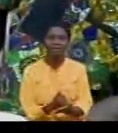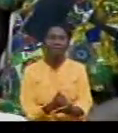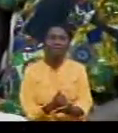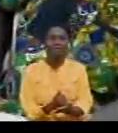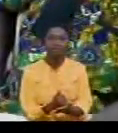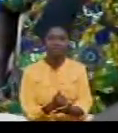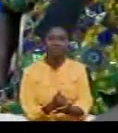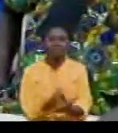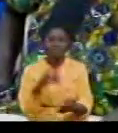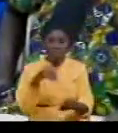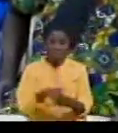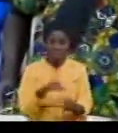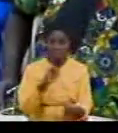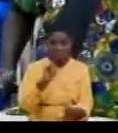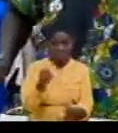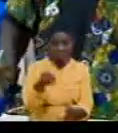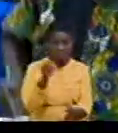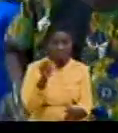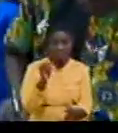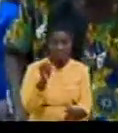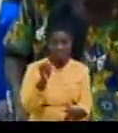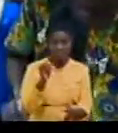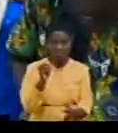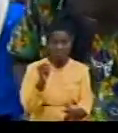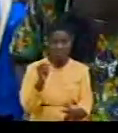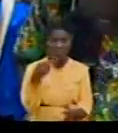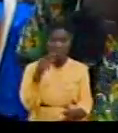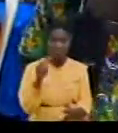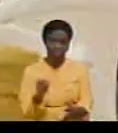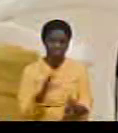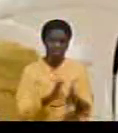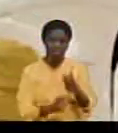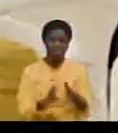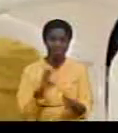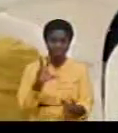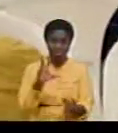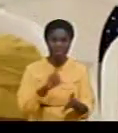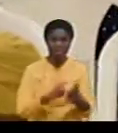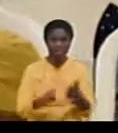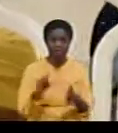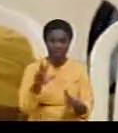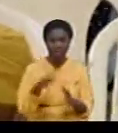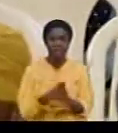at Jonah chapter 3, verse 3.